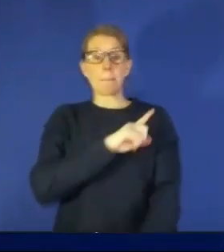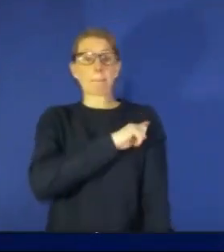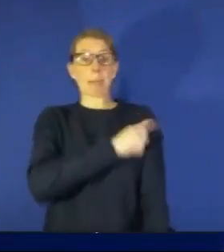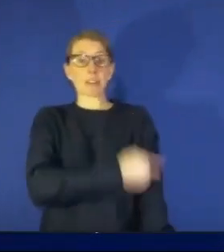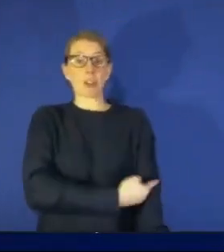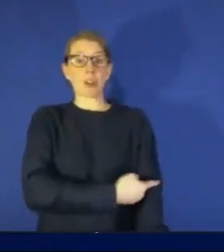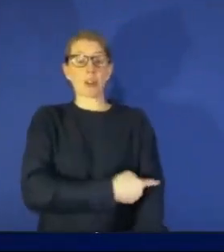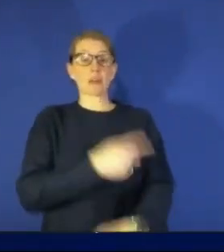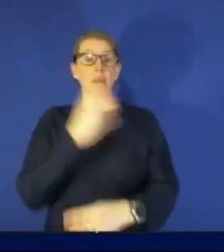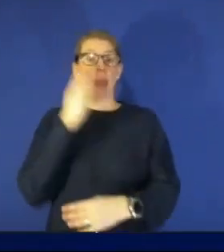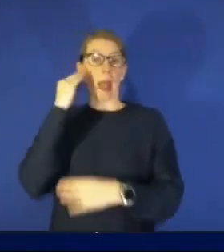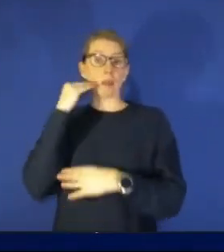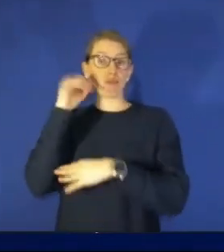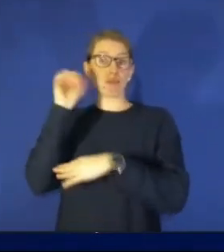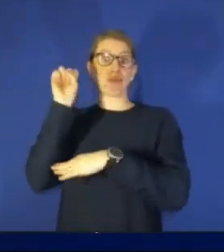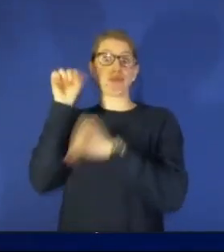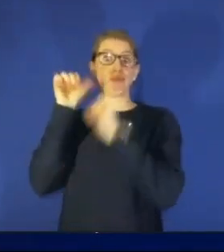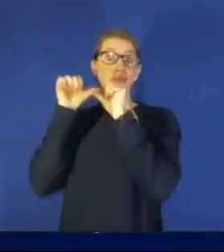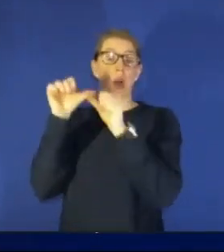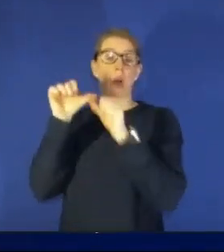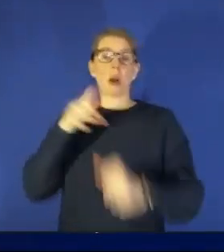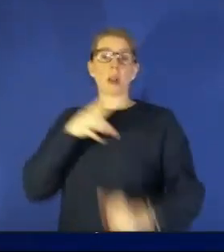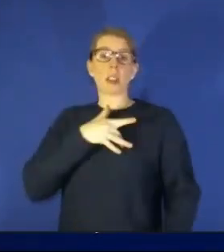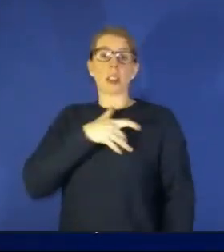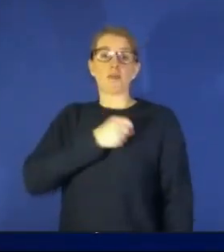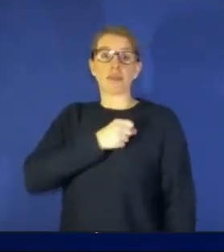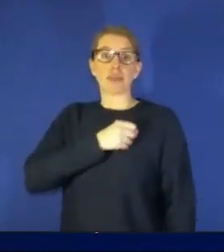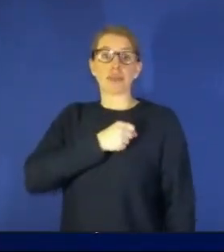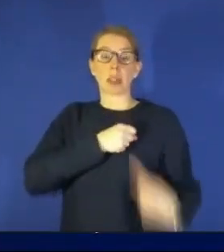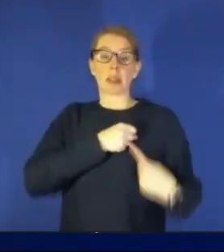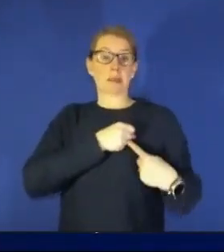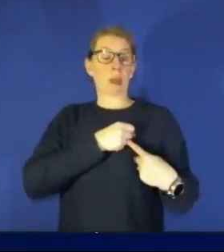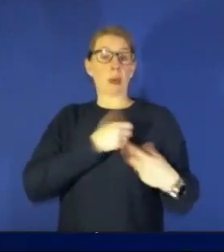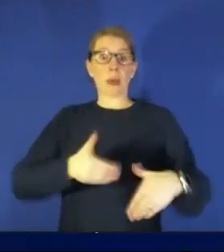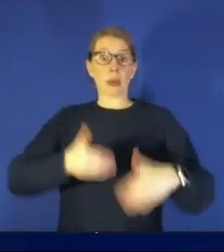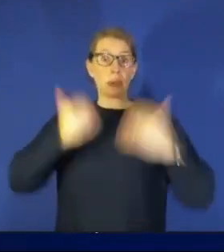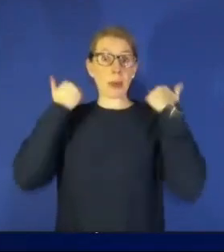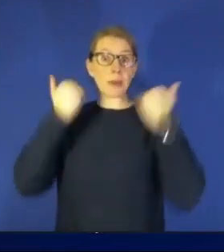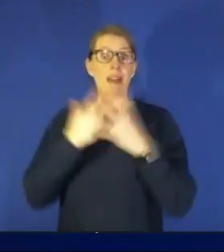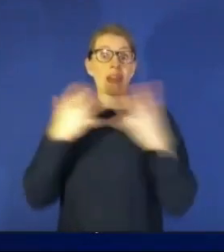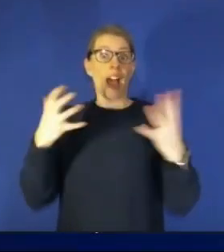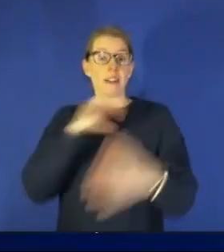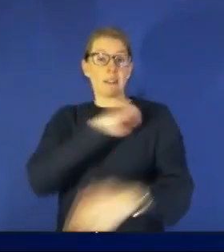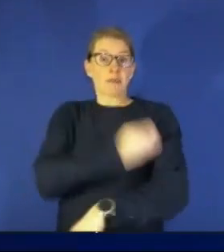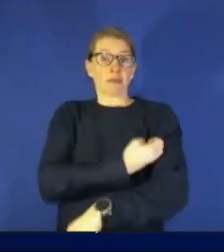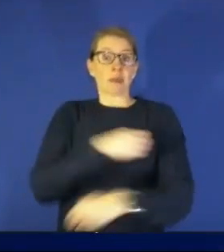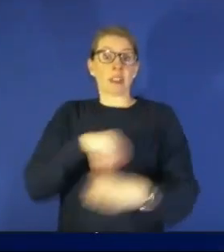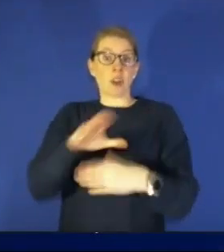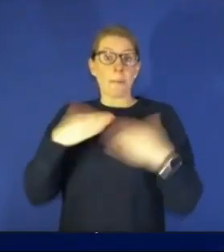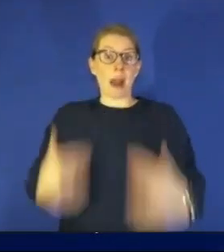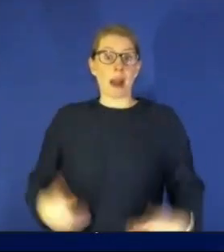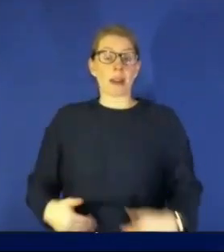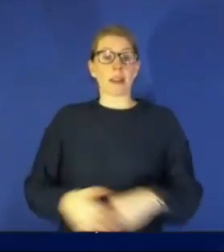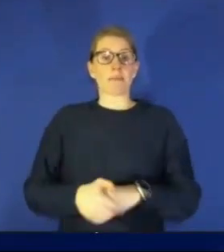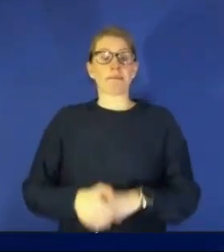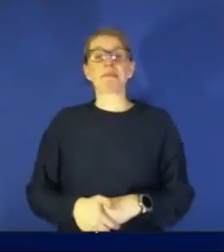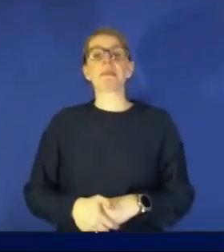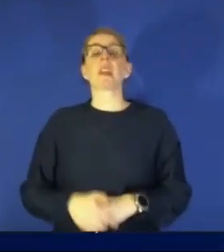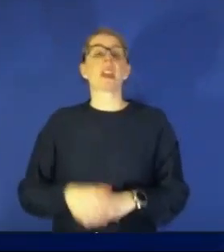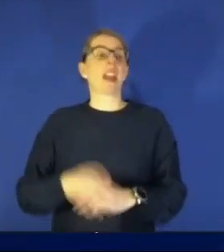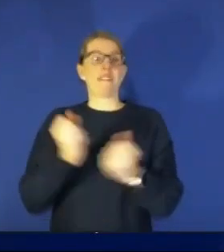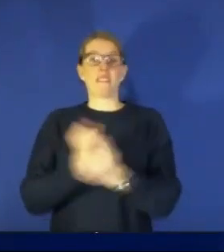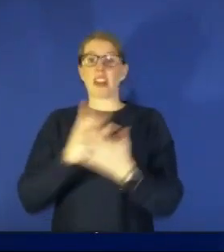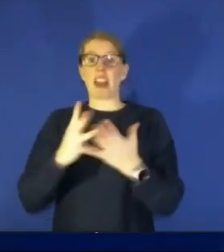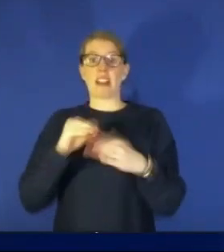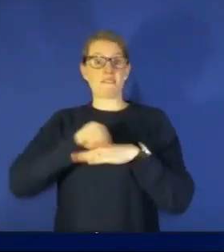heart beating or your brain, which actually consumes an overwhelming amount of the energy in your body, slows down. All those things affect how many calories